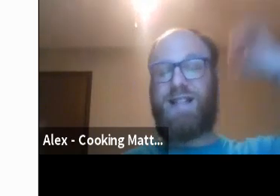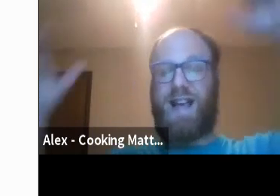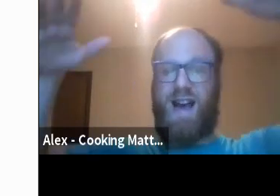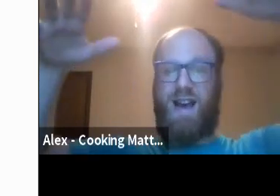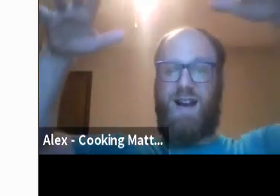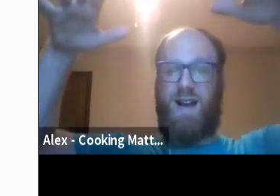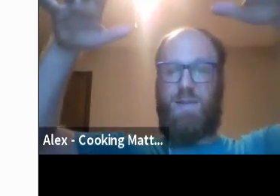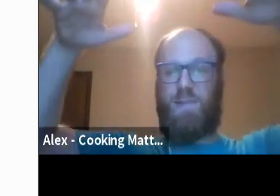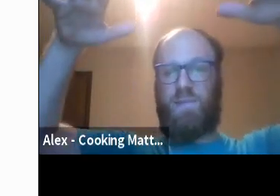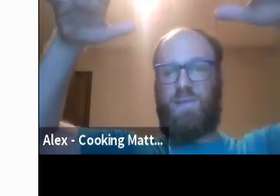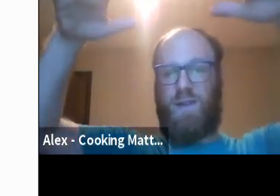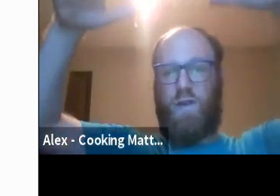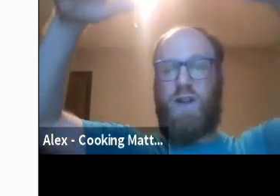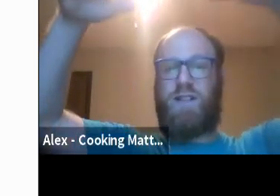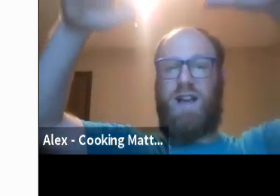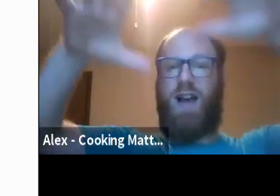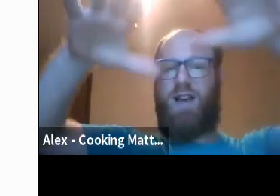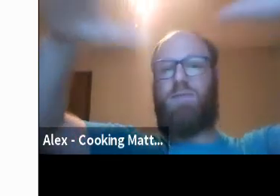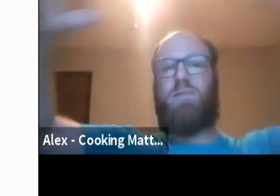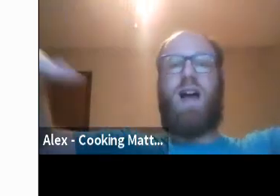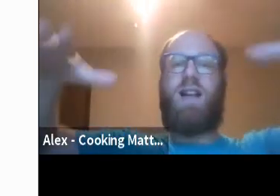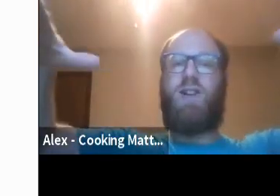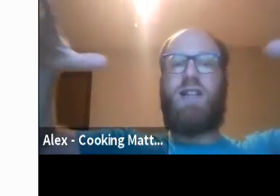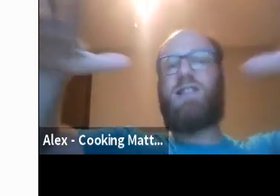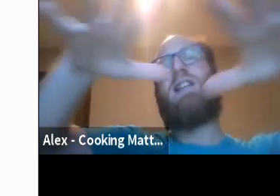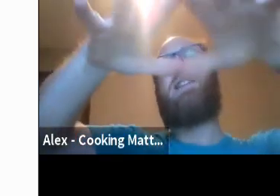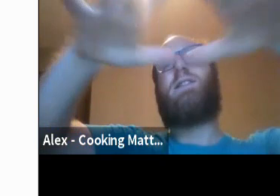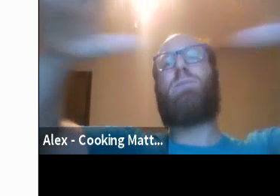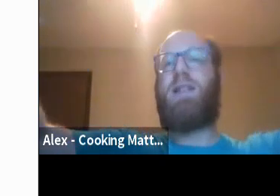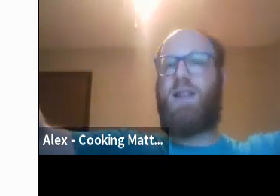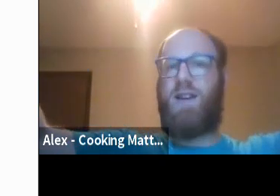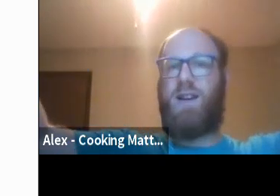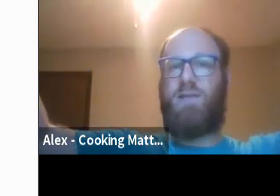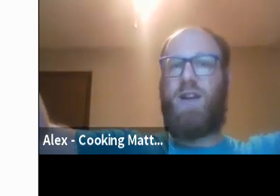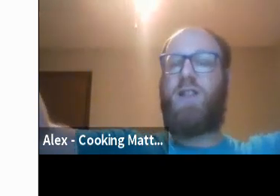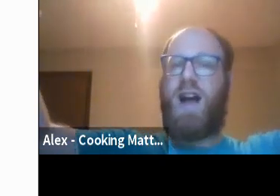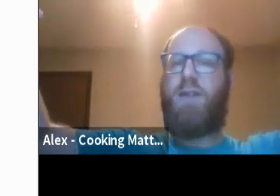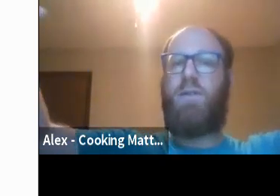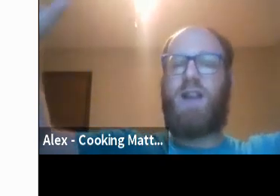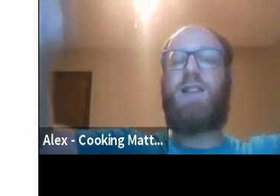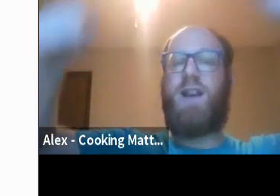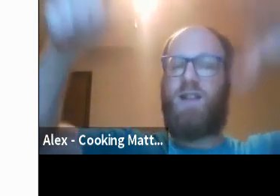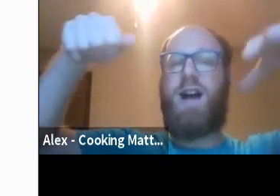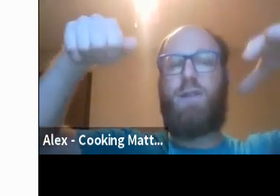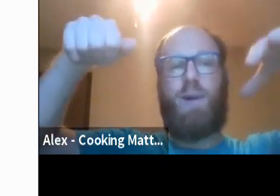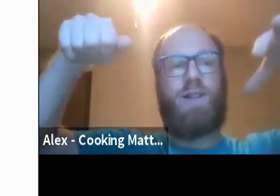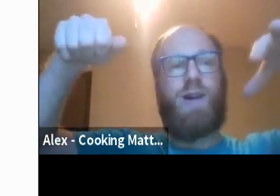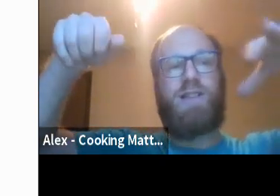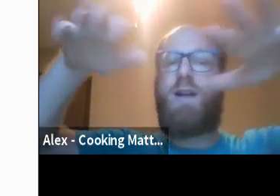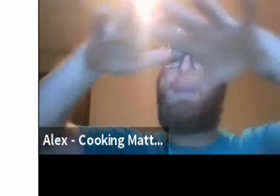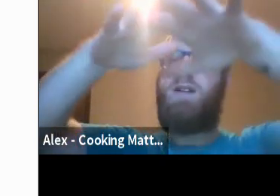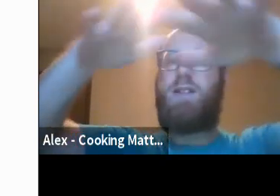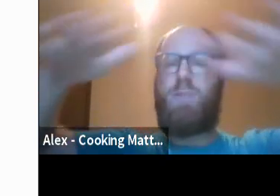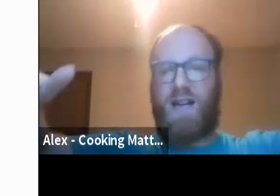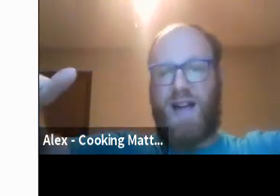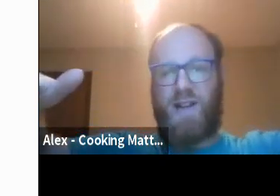And so I did that. I first got a cookie sheet and then spread the other half, cut the other half of butternut